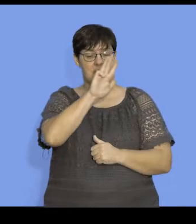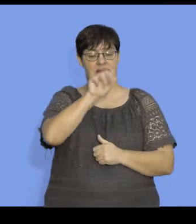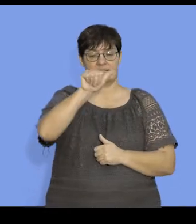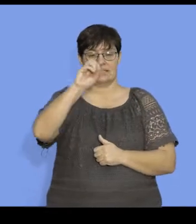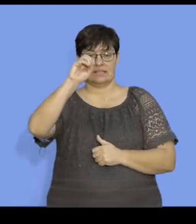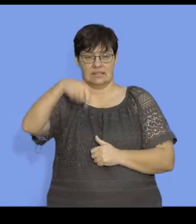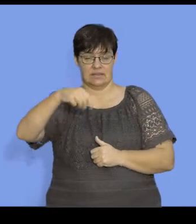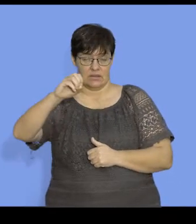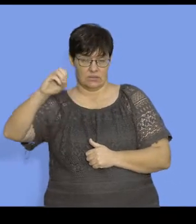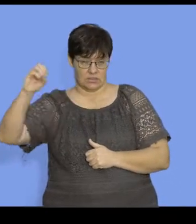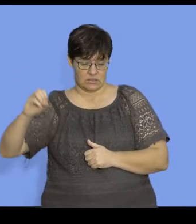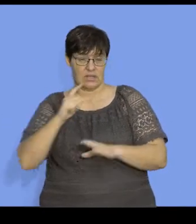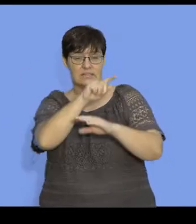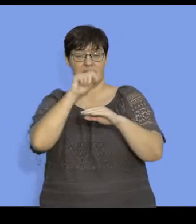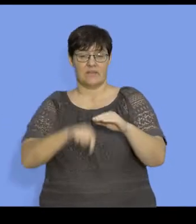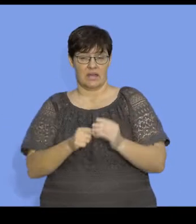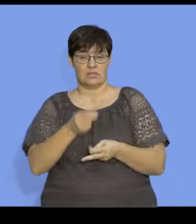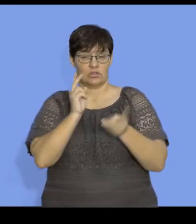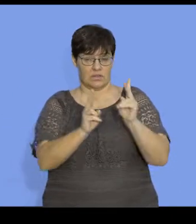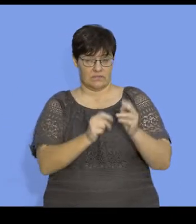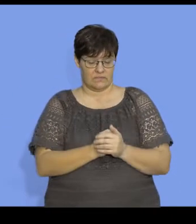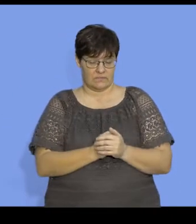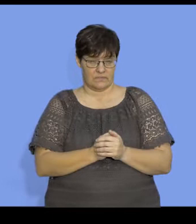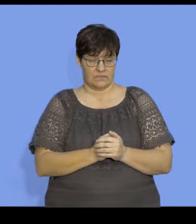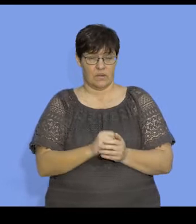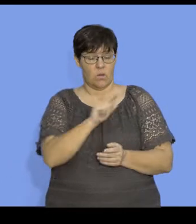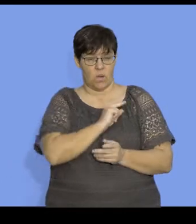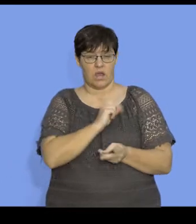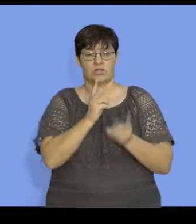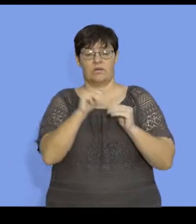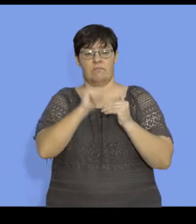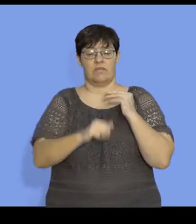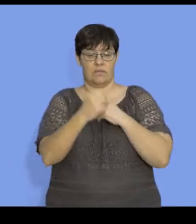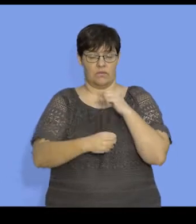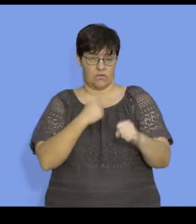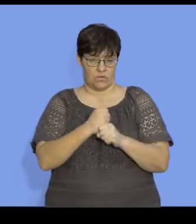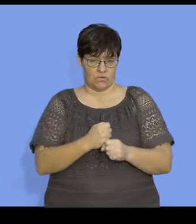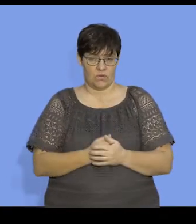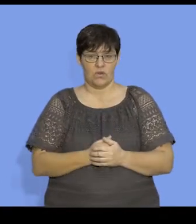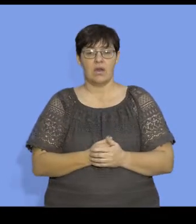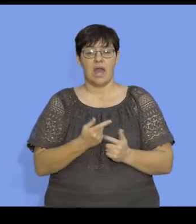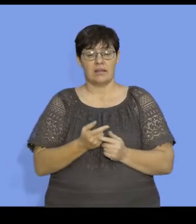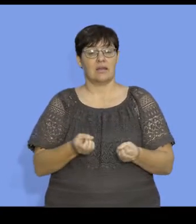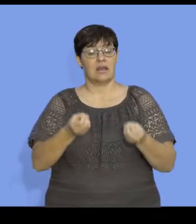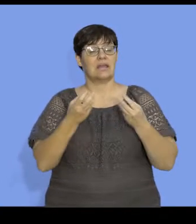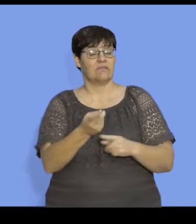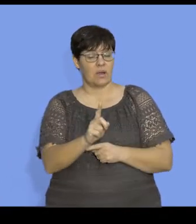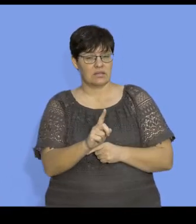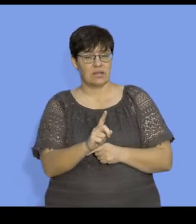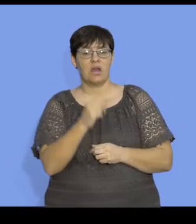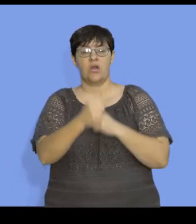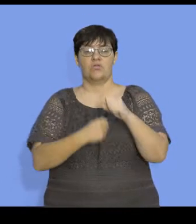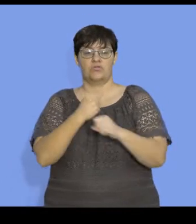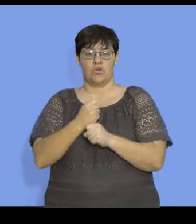is 960,000, divide it by 12, because we have 12 months in the year, and the figure that was given for you was